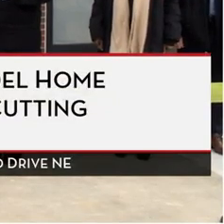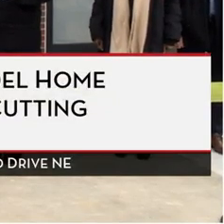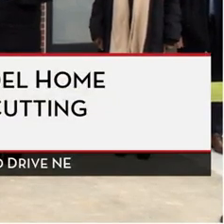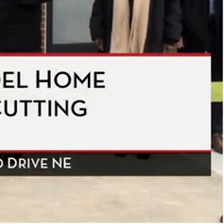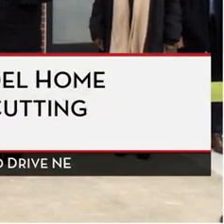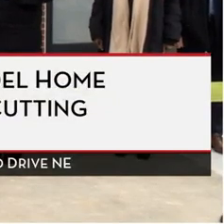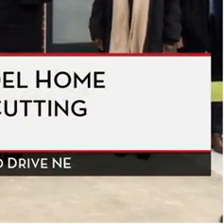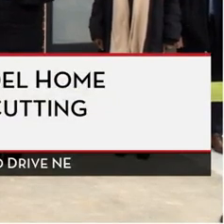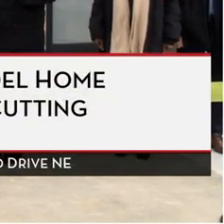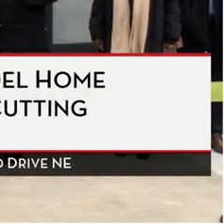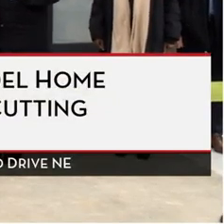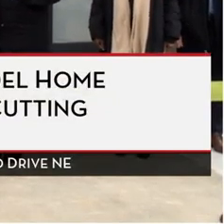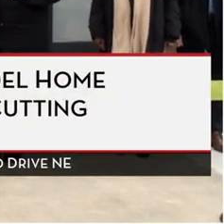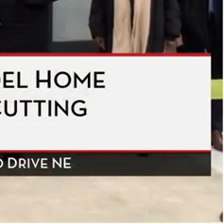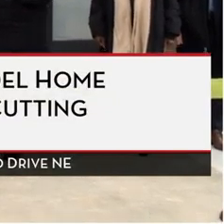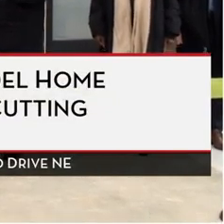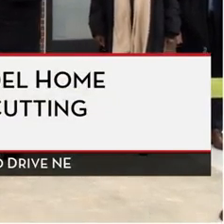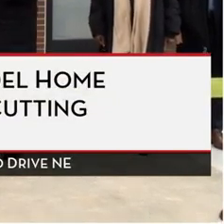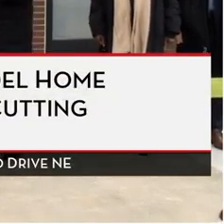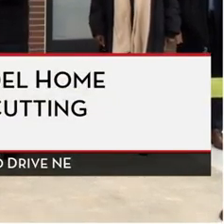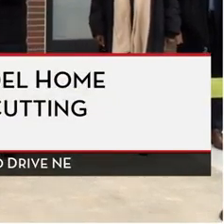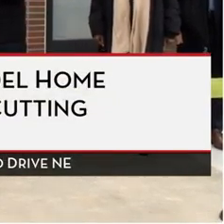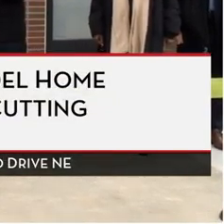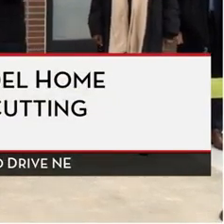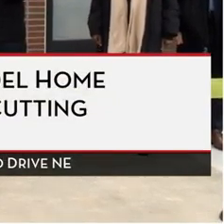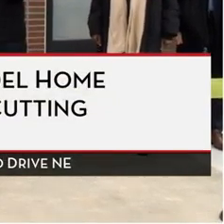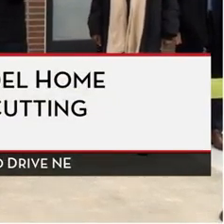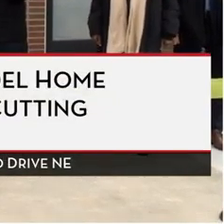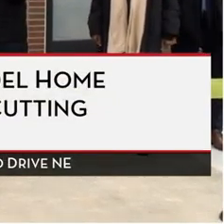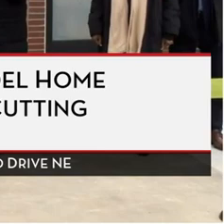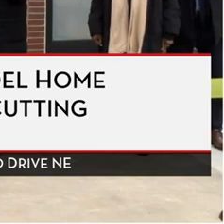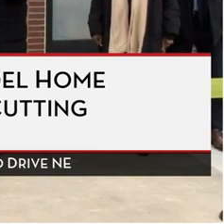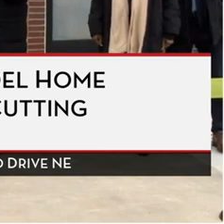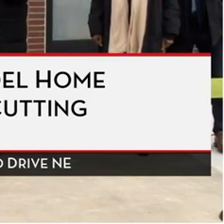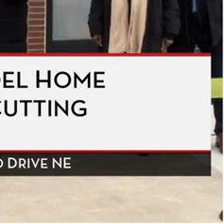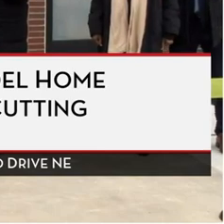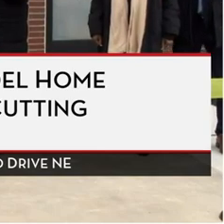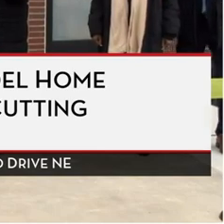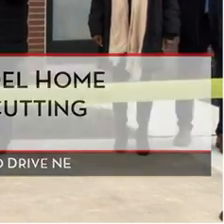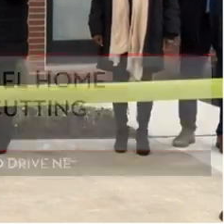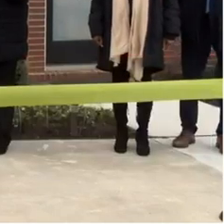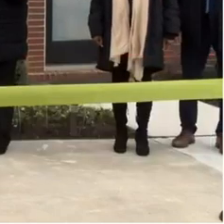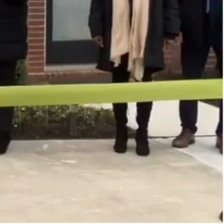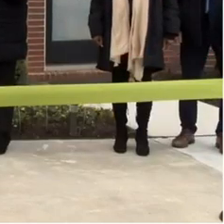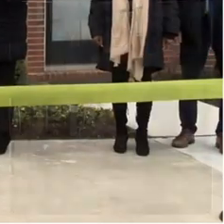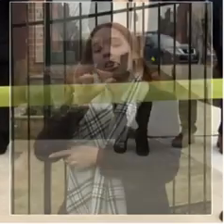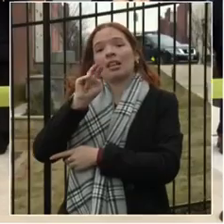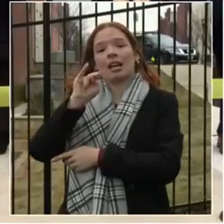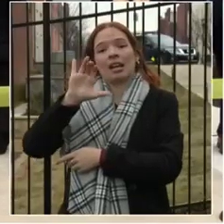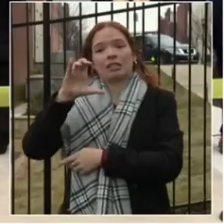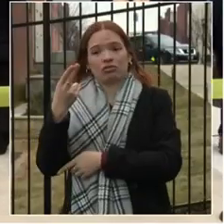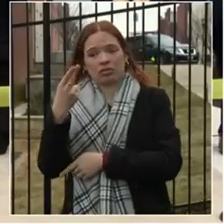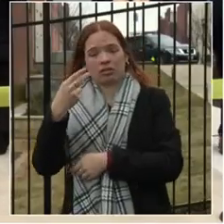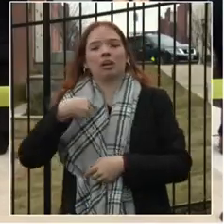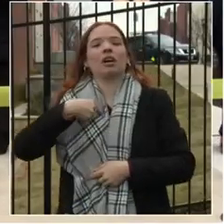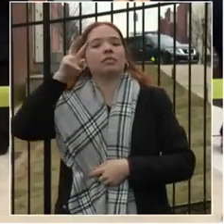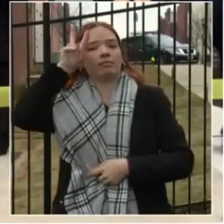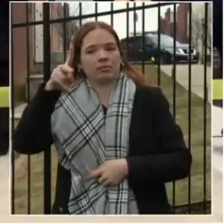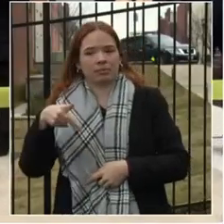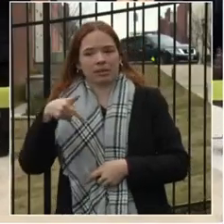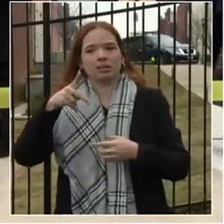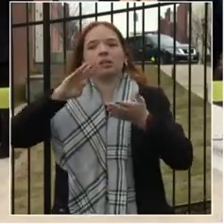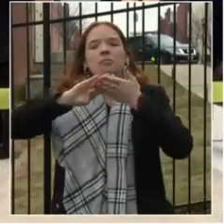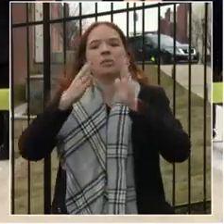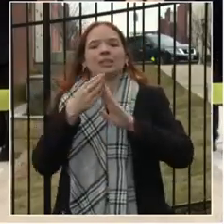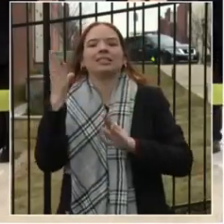Good morning, everyone. I'm Stephanie Lynch, Vice President of Community Experience with Tri Pointe Homes. On behalf of the company, I